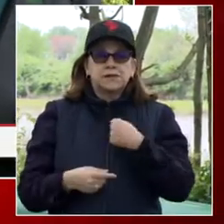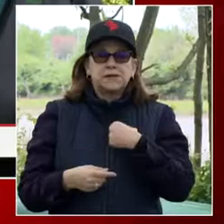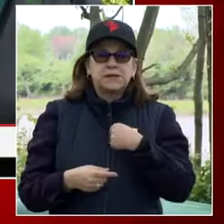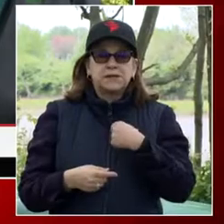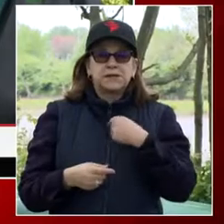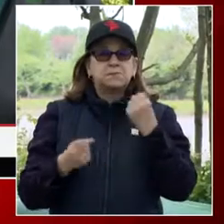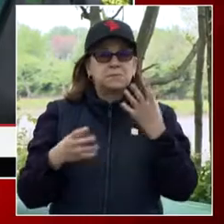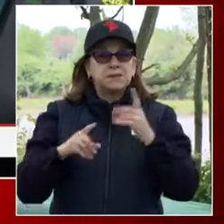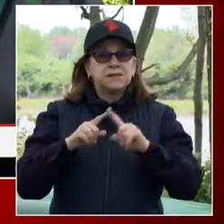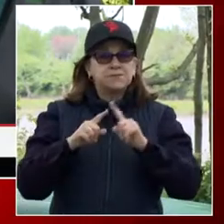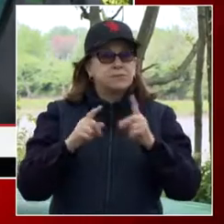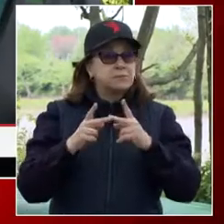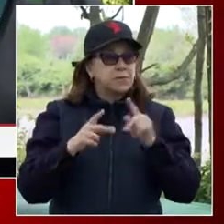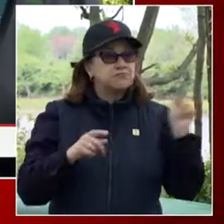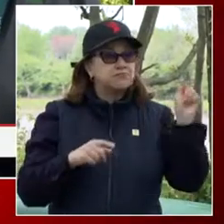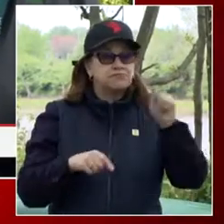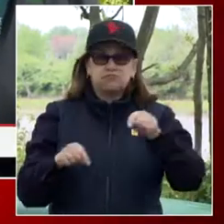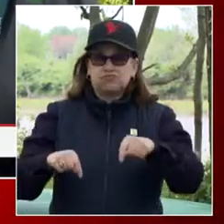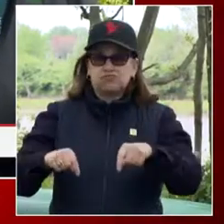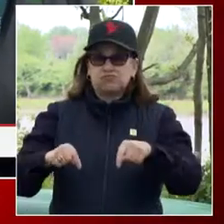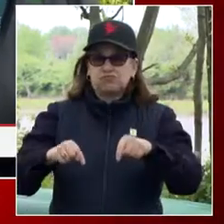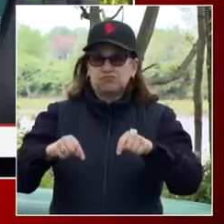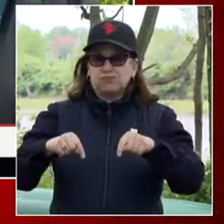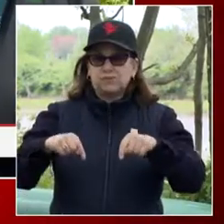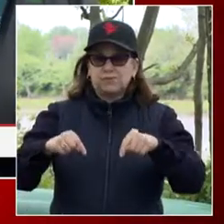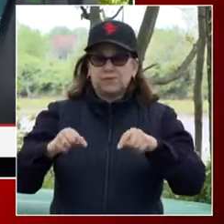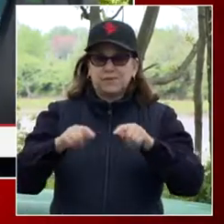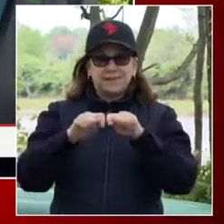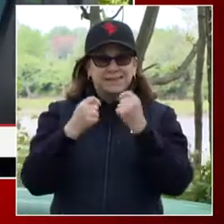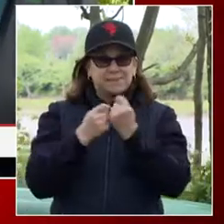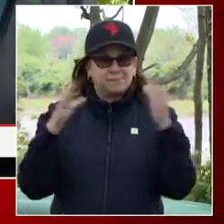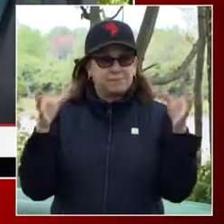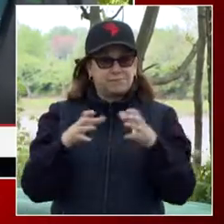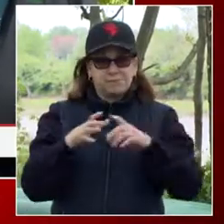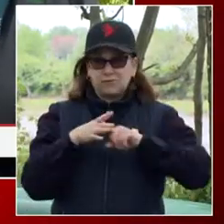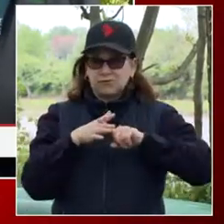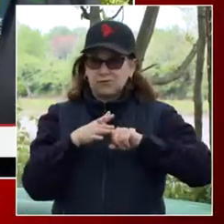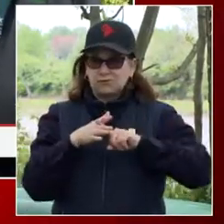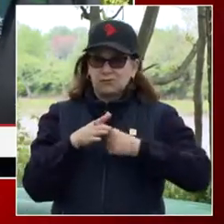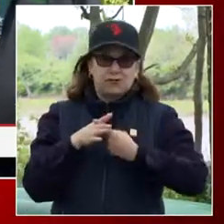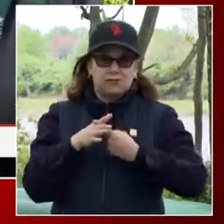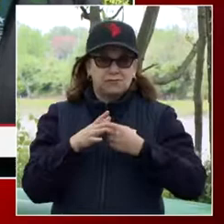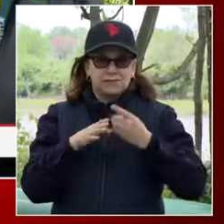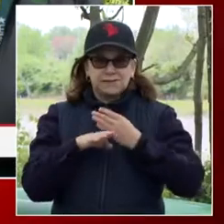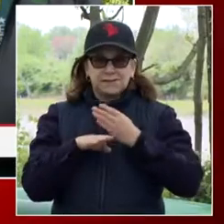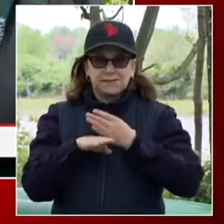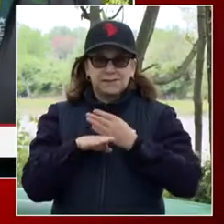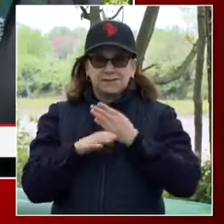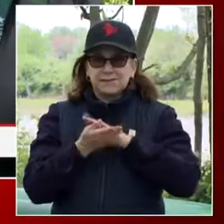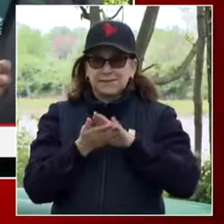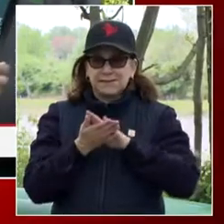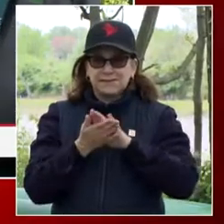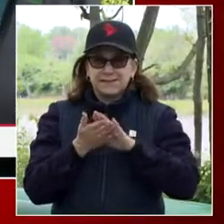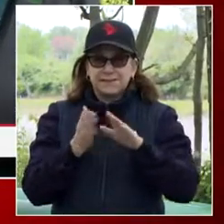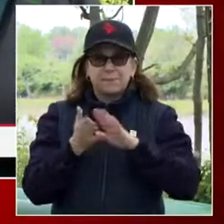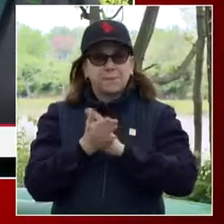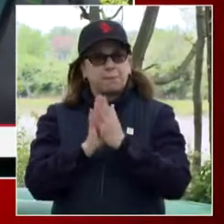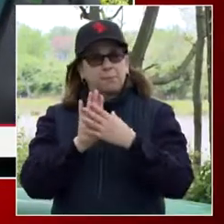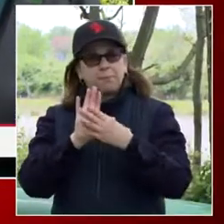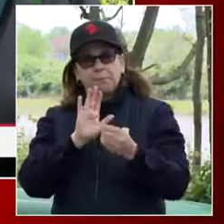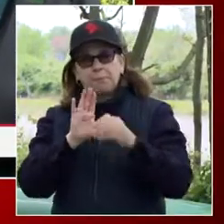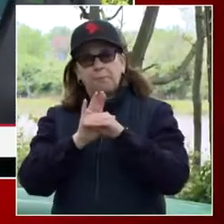this team that comes together has started something that is becoming a model for other spaces in the